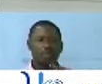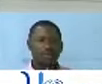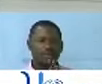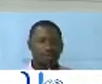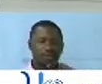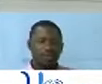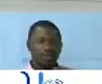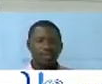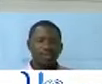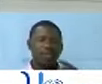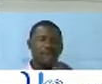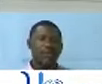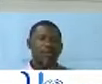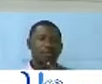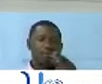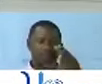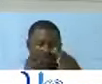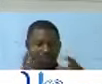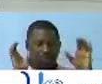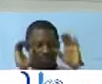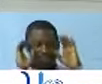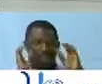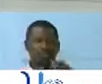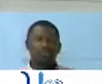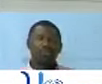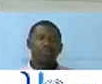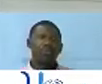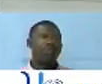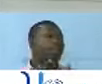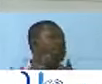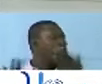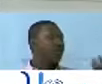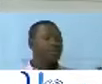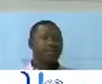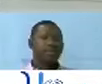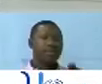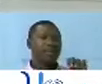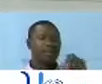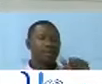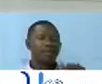So a lot of these NIA operatives were his students, and they liked him.